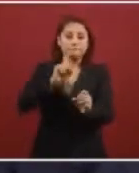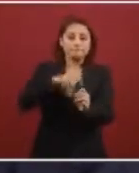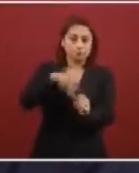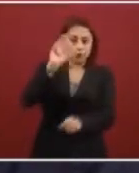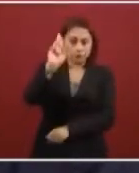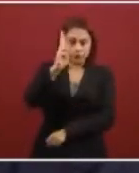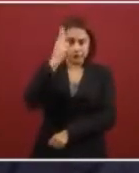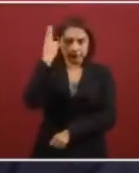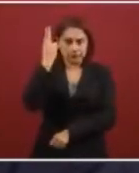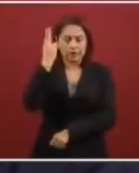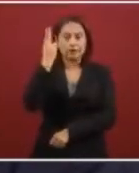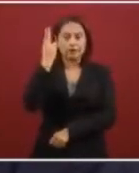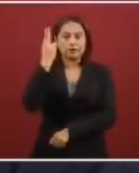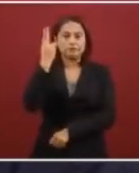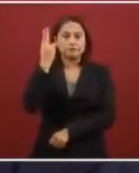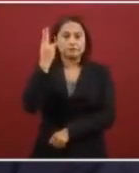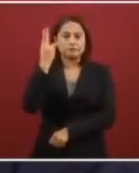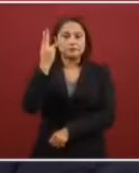also